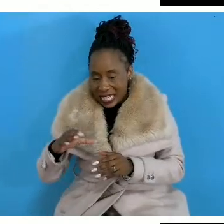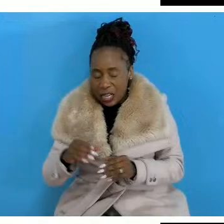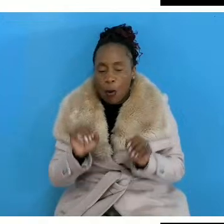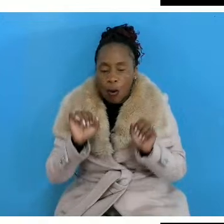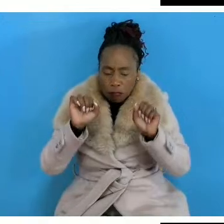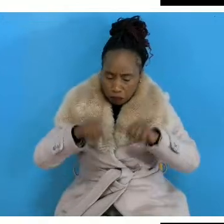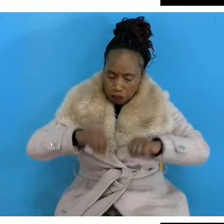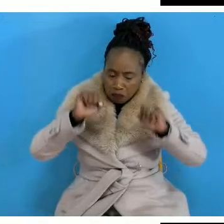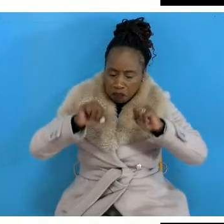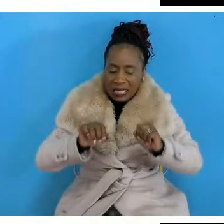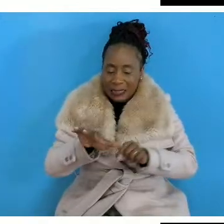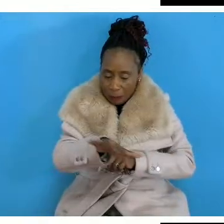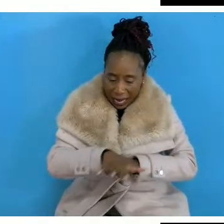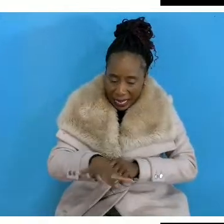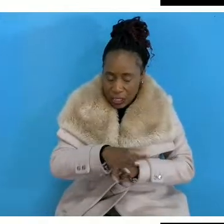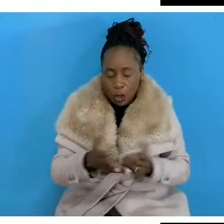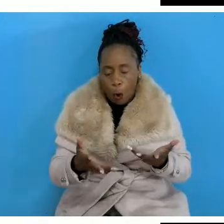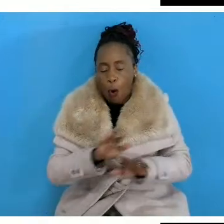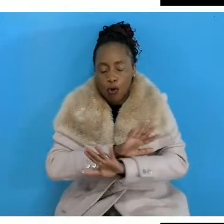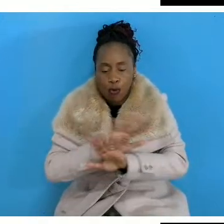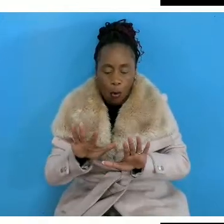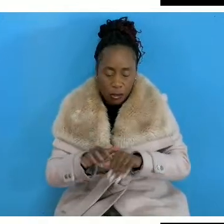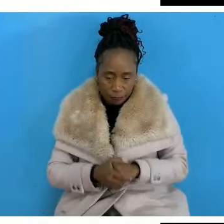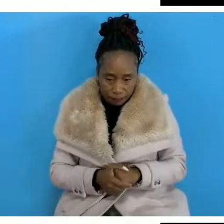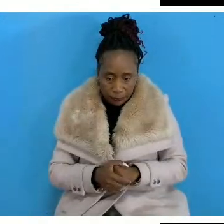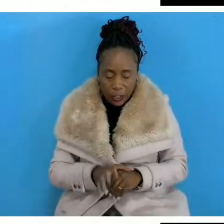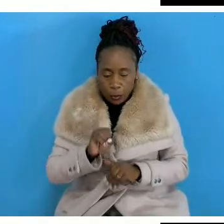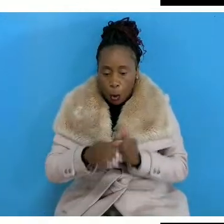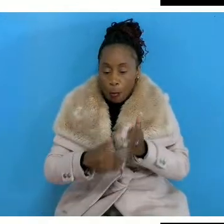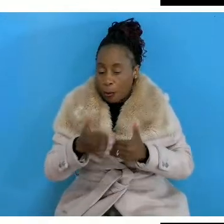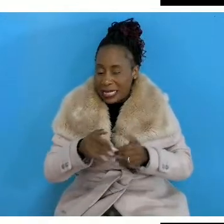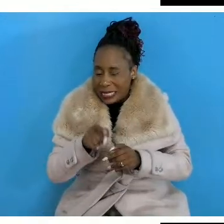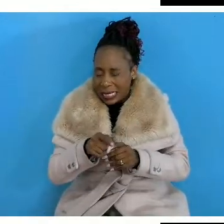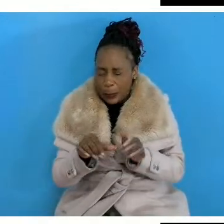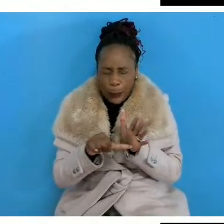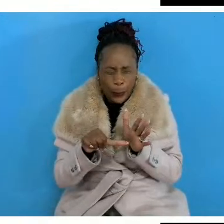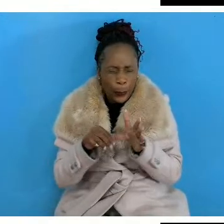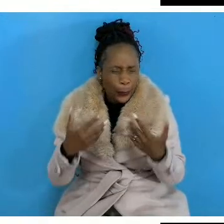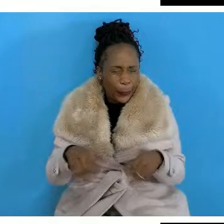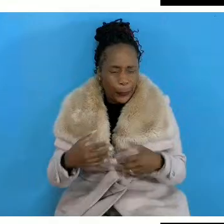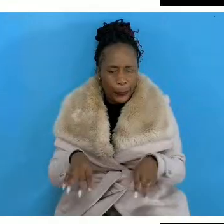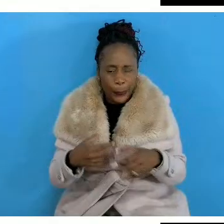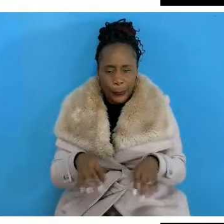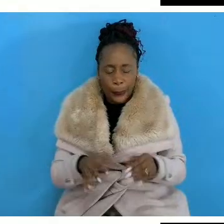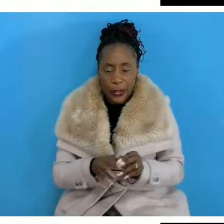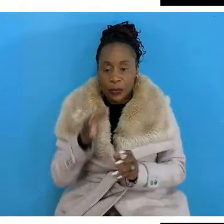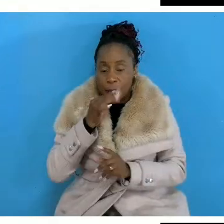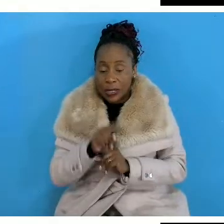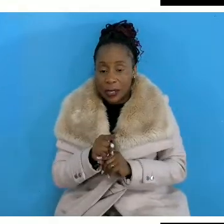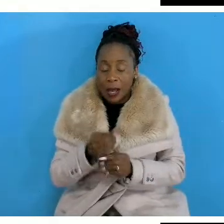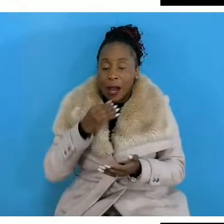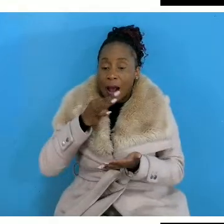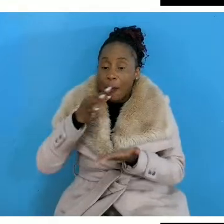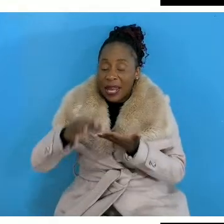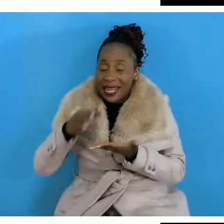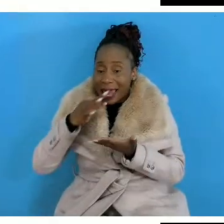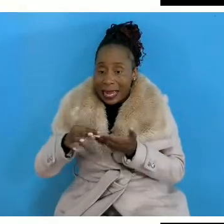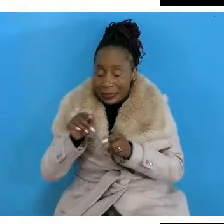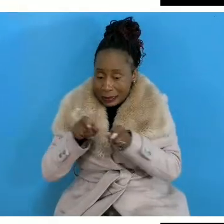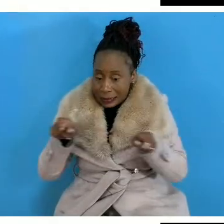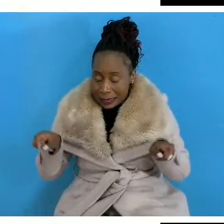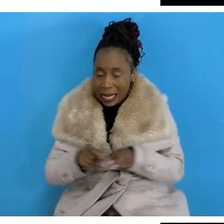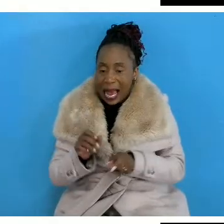Enterprise Zone or not. So that process is very, very, very, very important to say applicants, they must understand the process